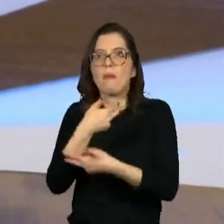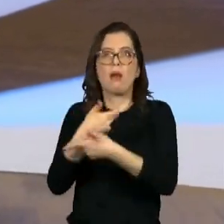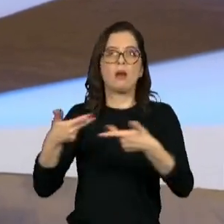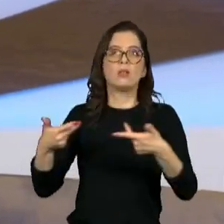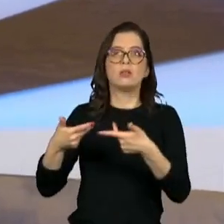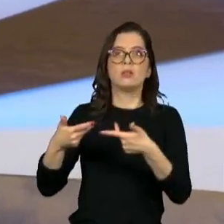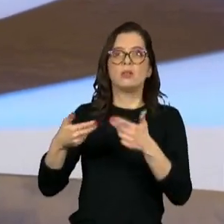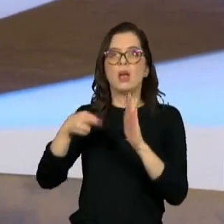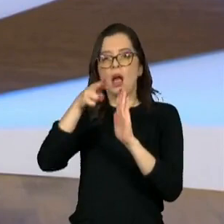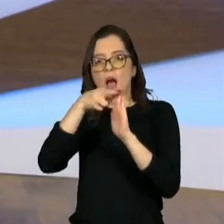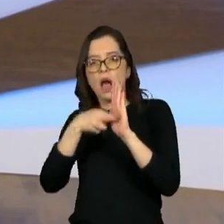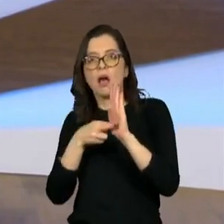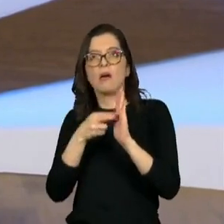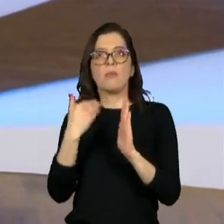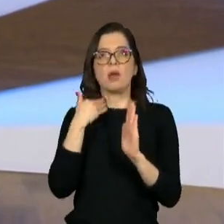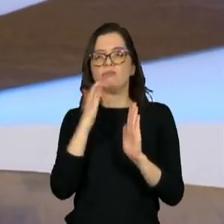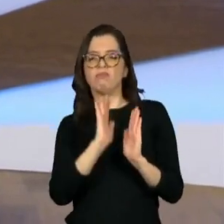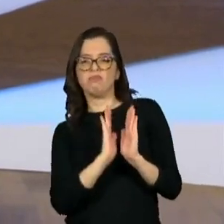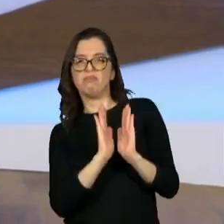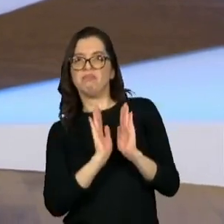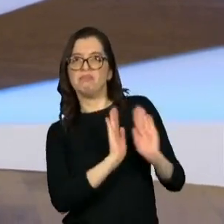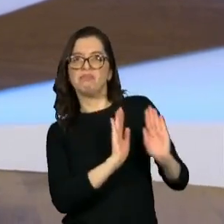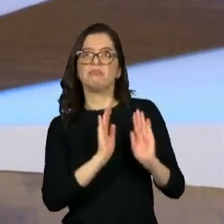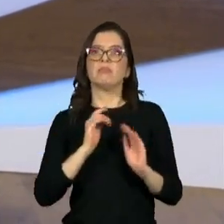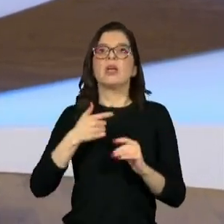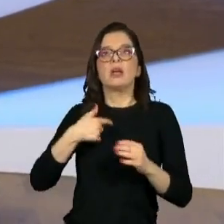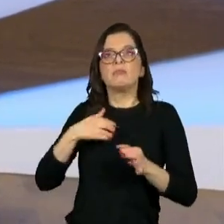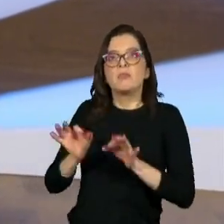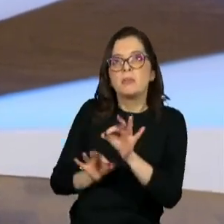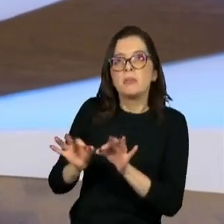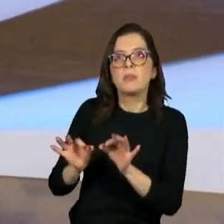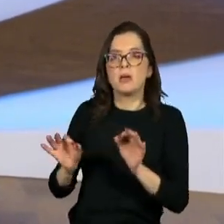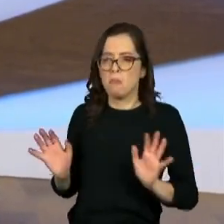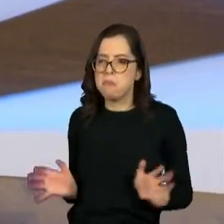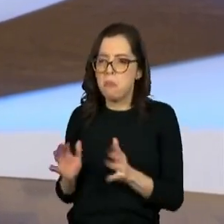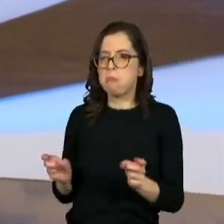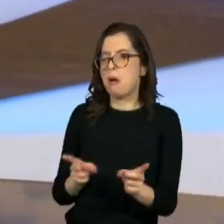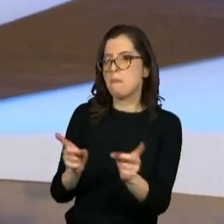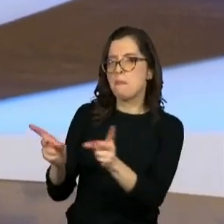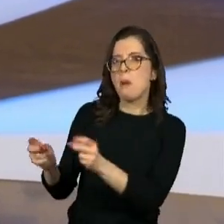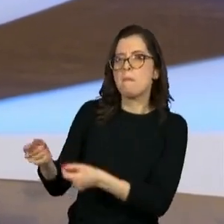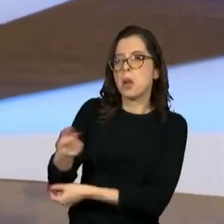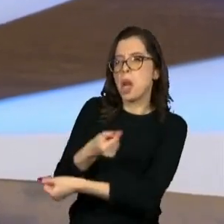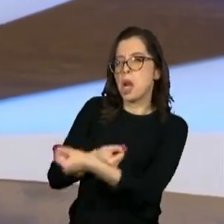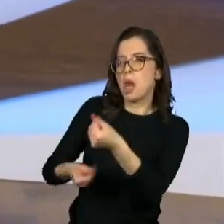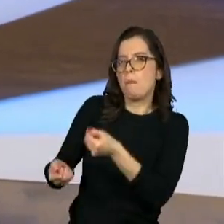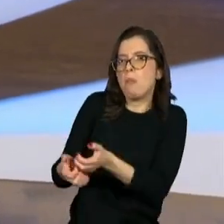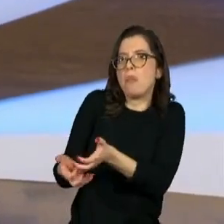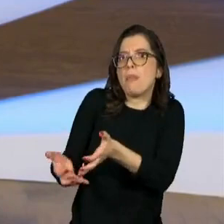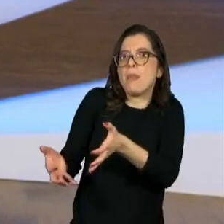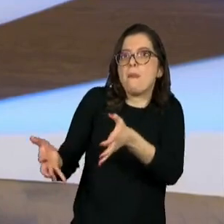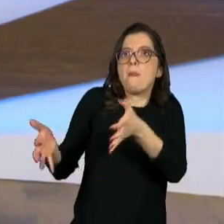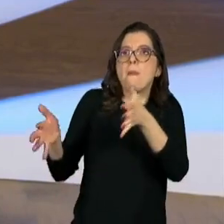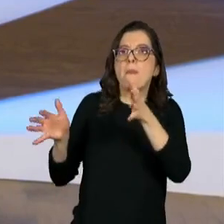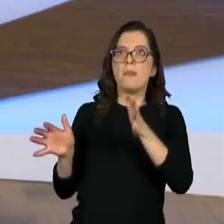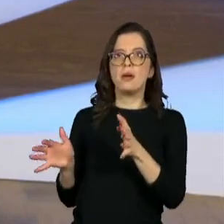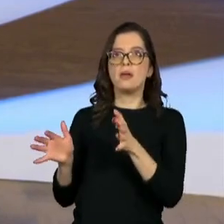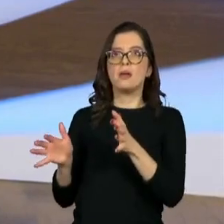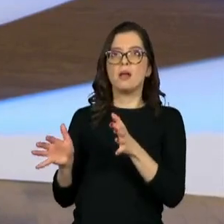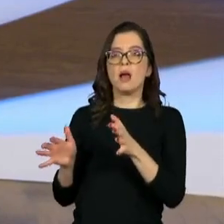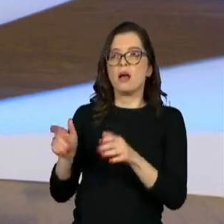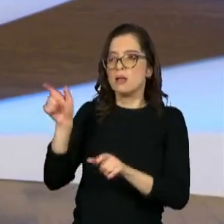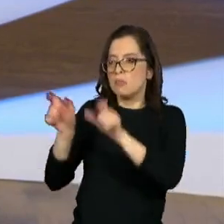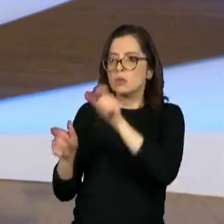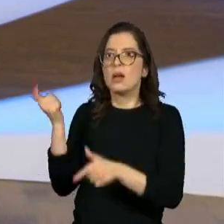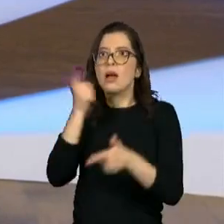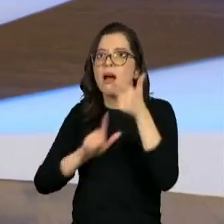the deregulation of financial industry, that all of this would yield prosperity and affluence. And there would